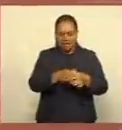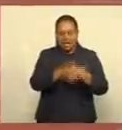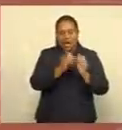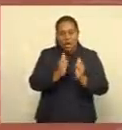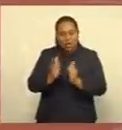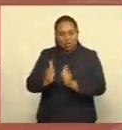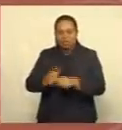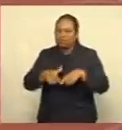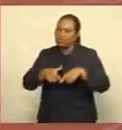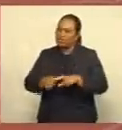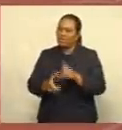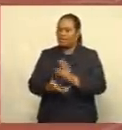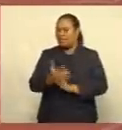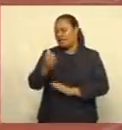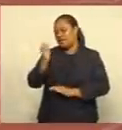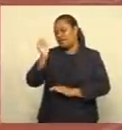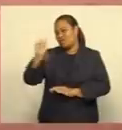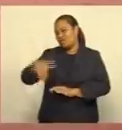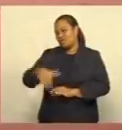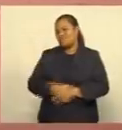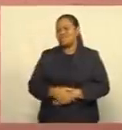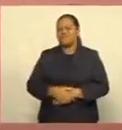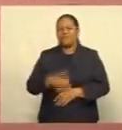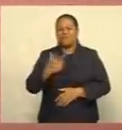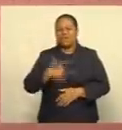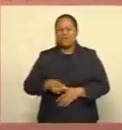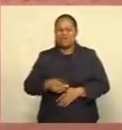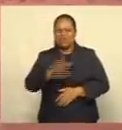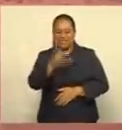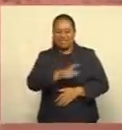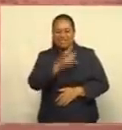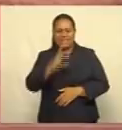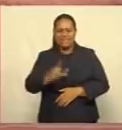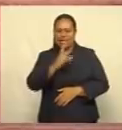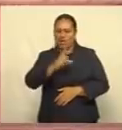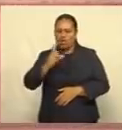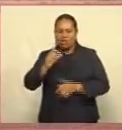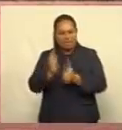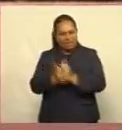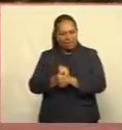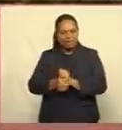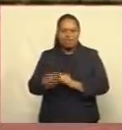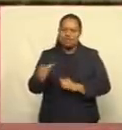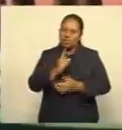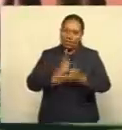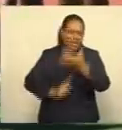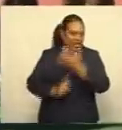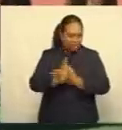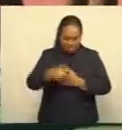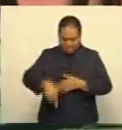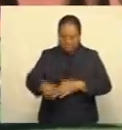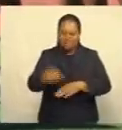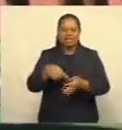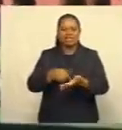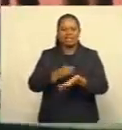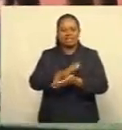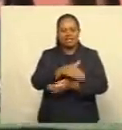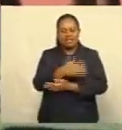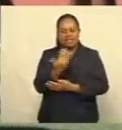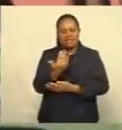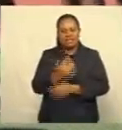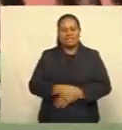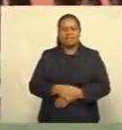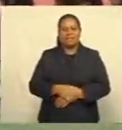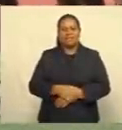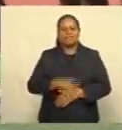home early. This follows the cancellation of the Coca-Cola Games, which was initially scheduled to start on Thursday. However, the school's athletics